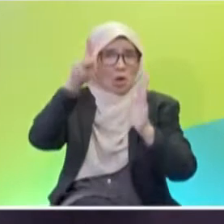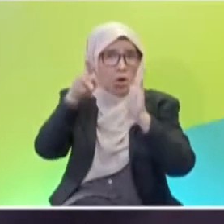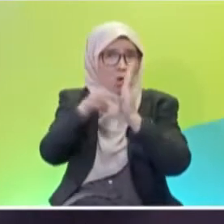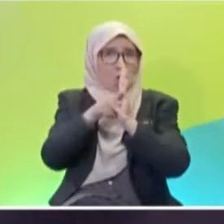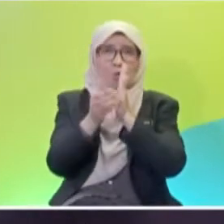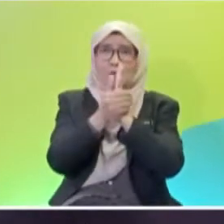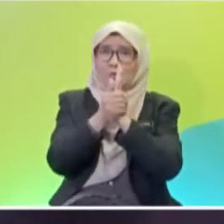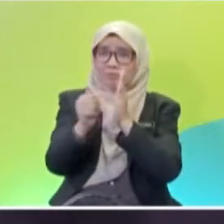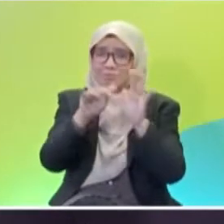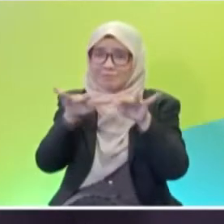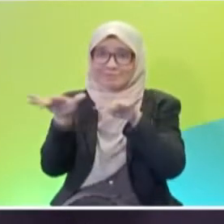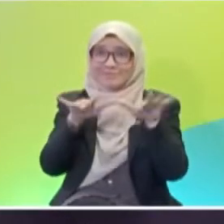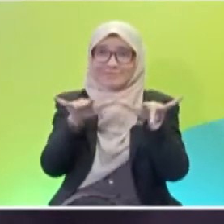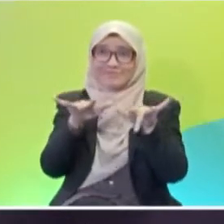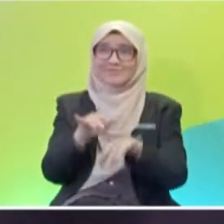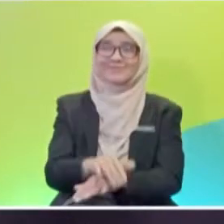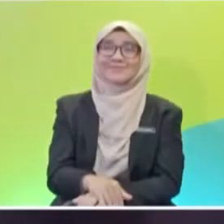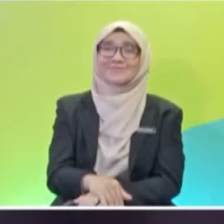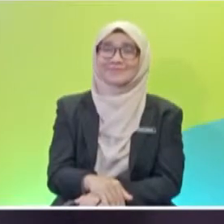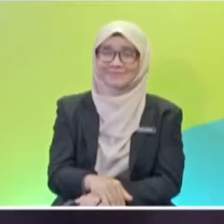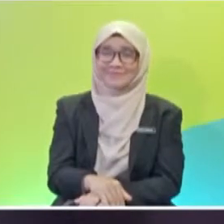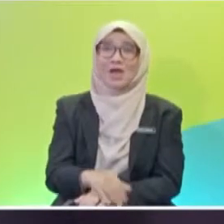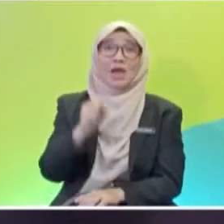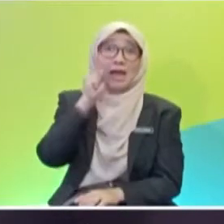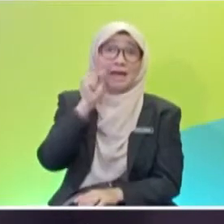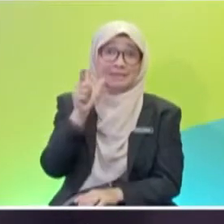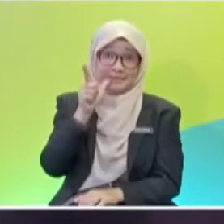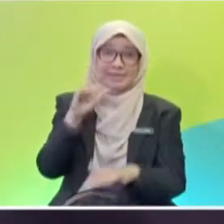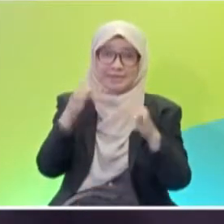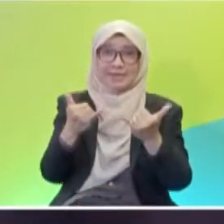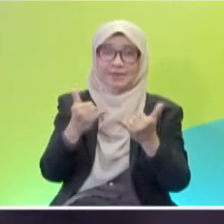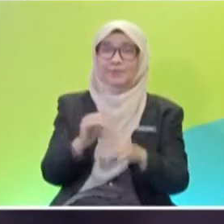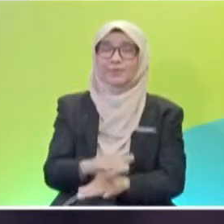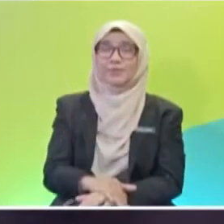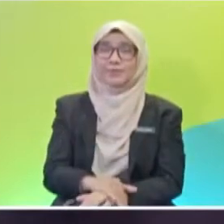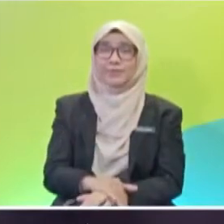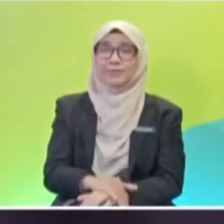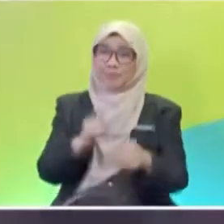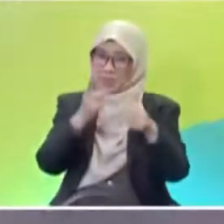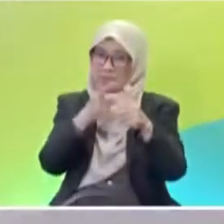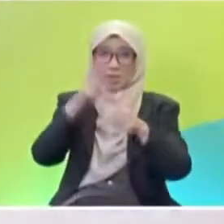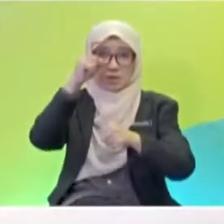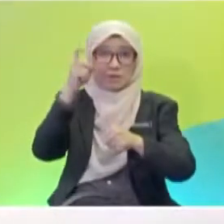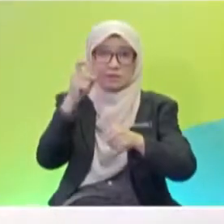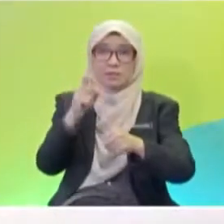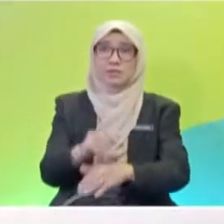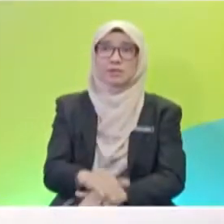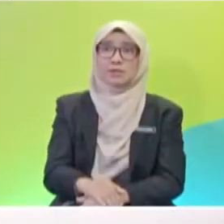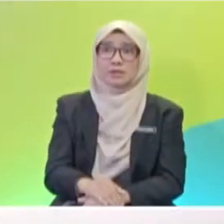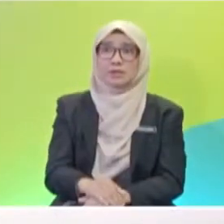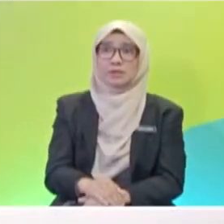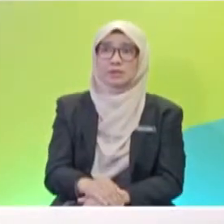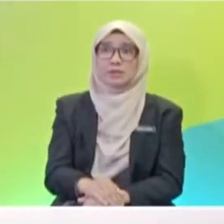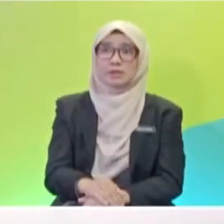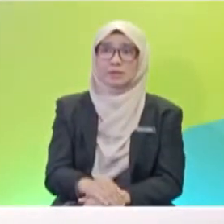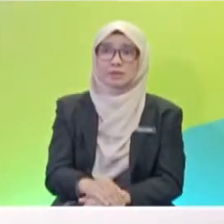think? For the first or second question? For the first question. First We'll go back to question. the second question later. Okay. Are we going to